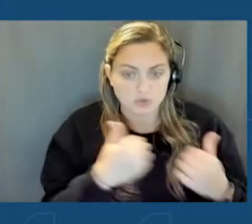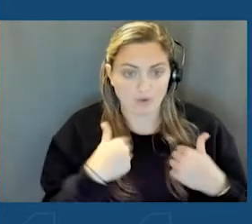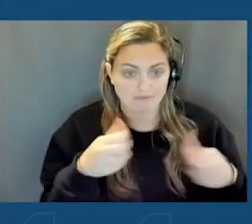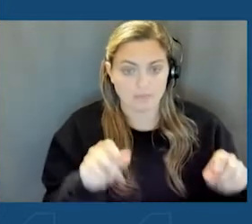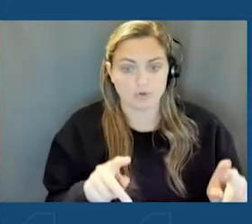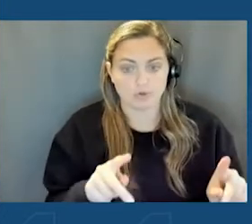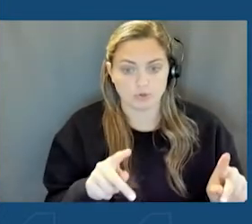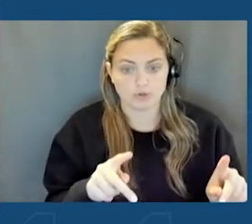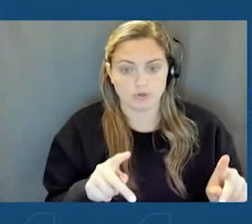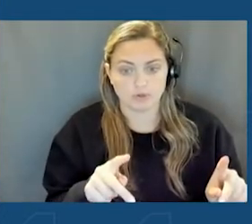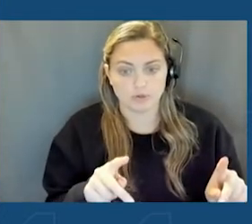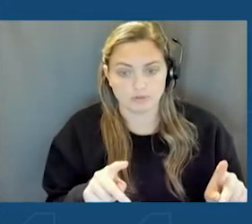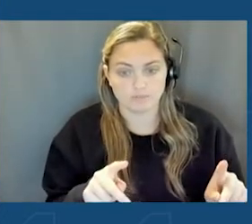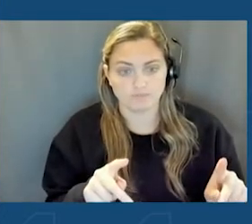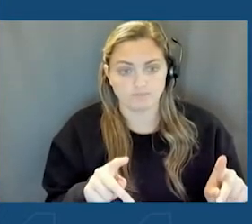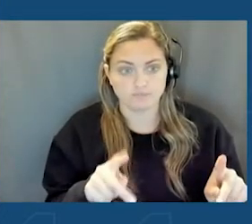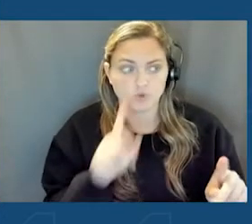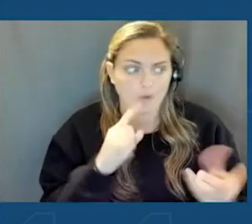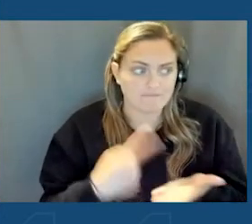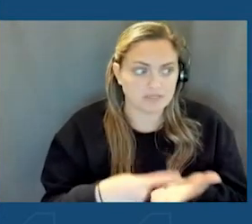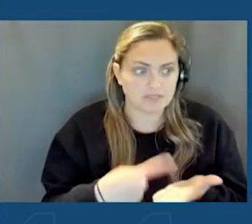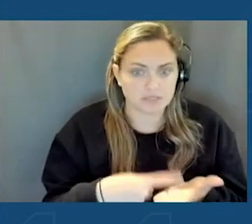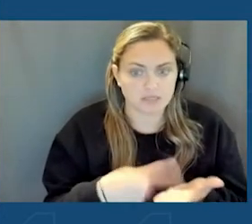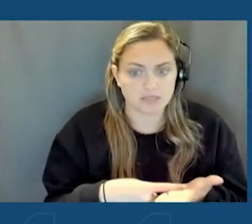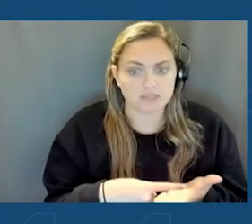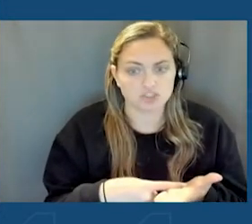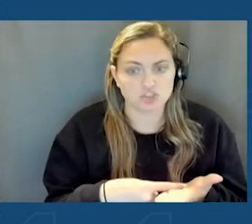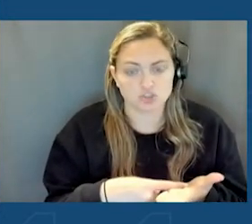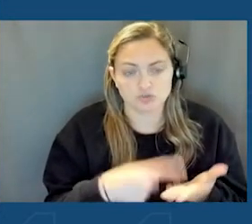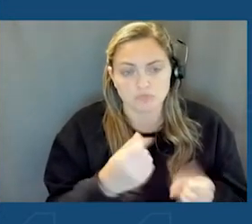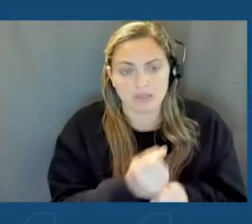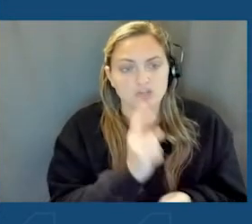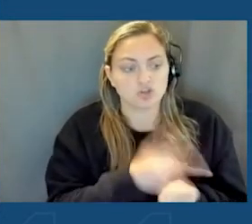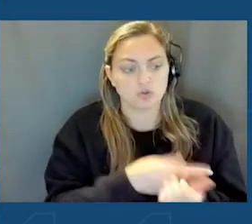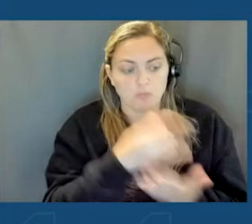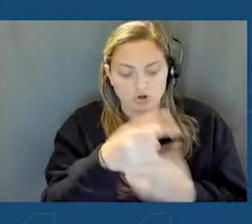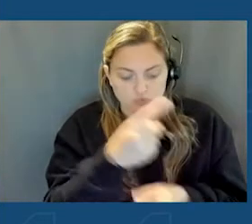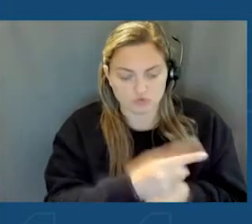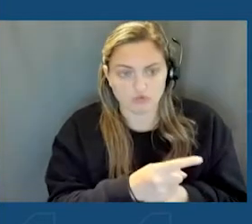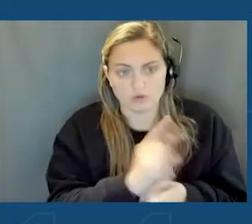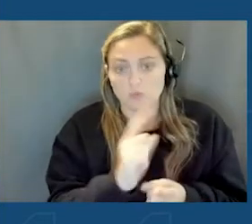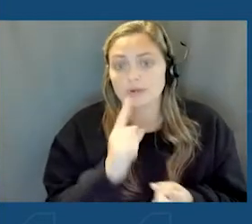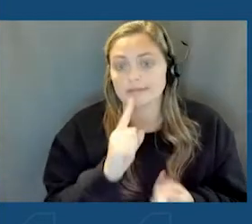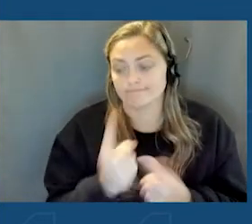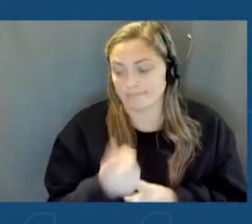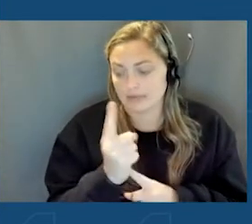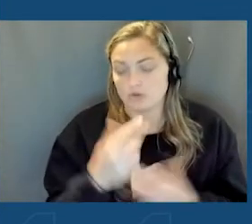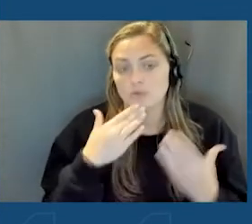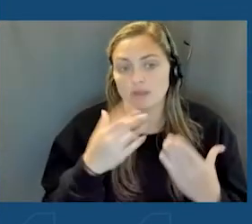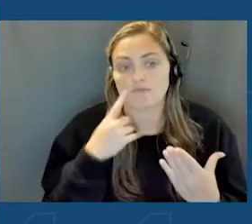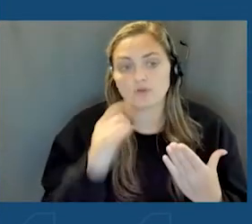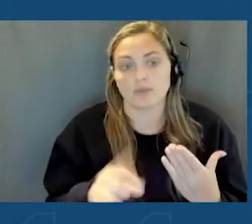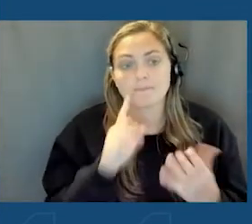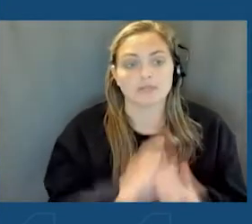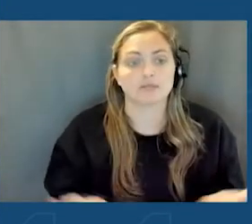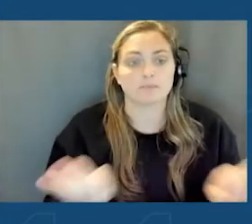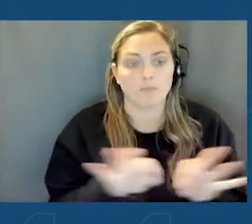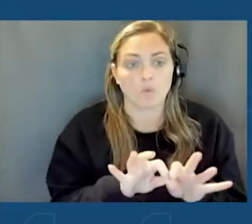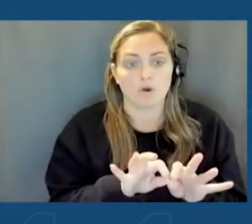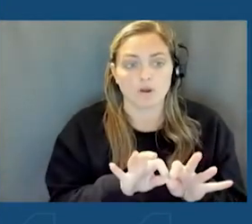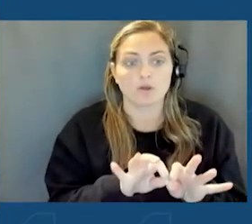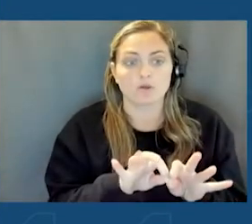to have that discussion so that we can get the project right. So I just want to take a minute to thank you for that, because it's important that we do Penn